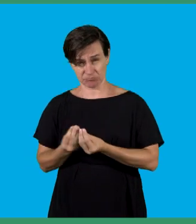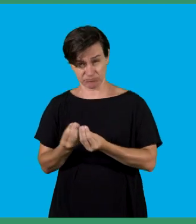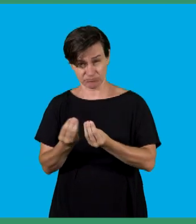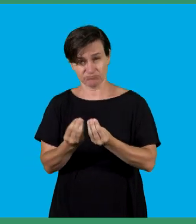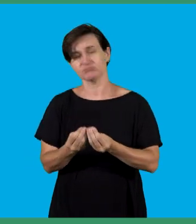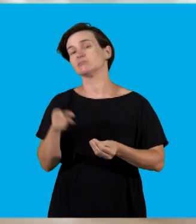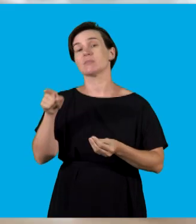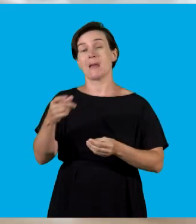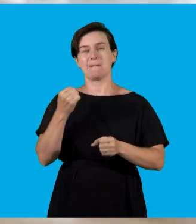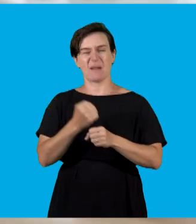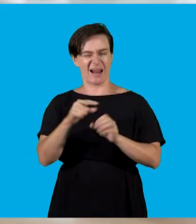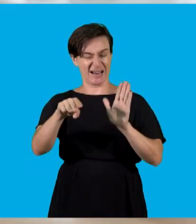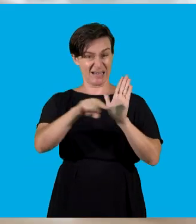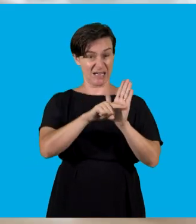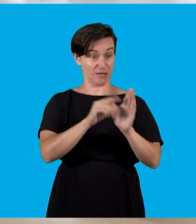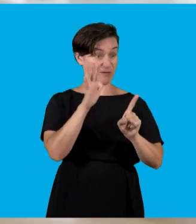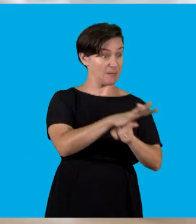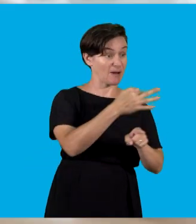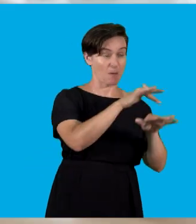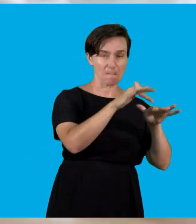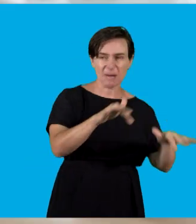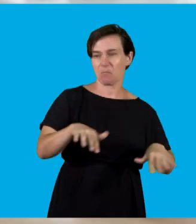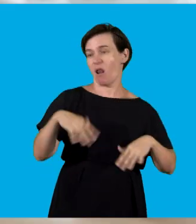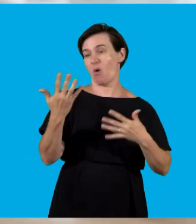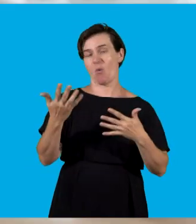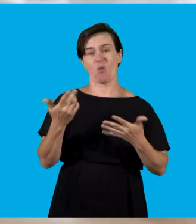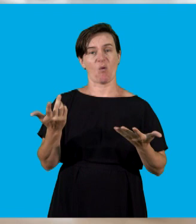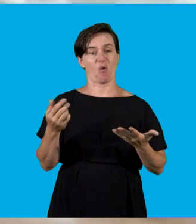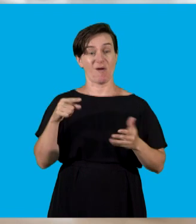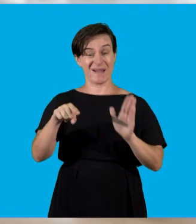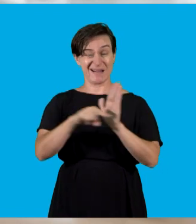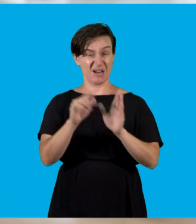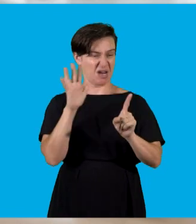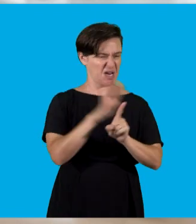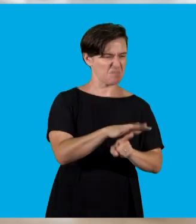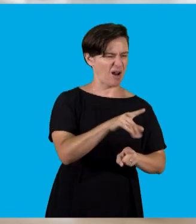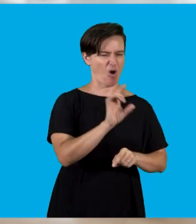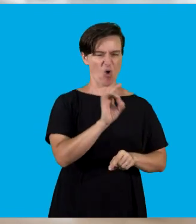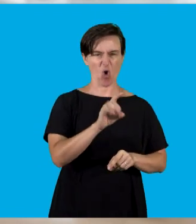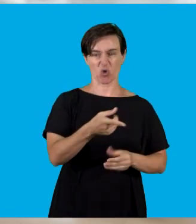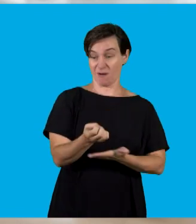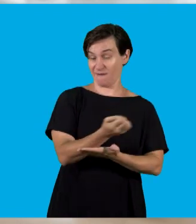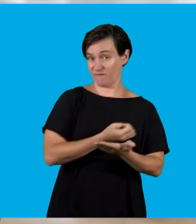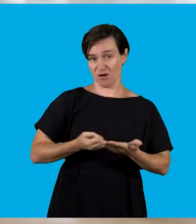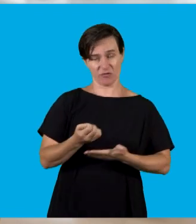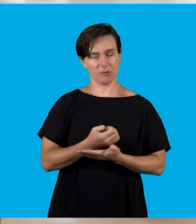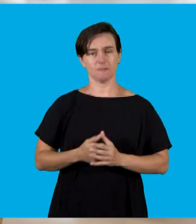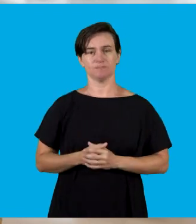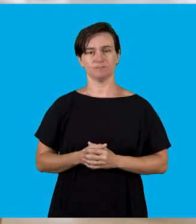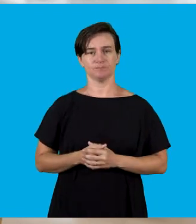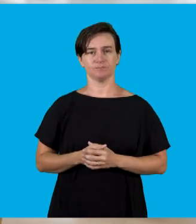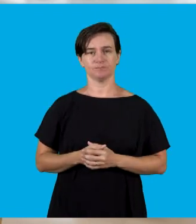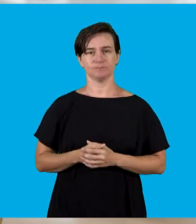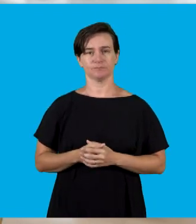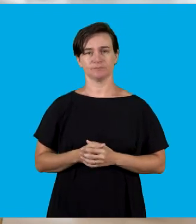socially responsible. They do not harm the end users, which are the consumers. They do not harm the environment at the